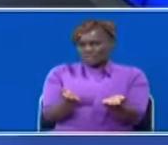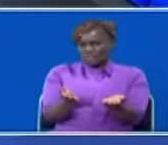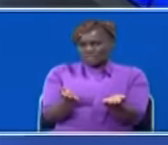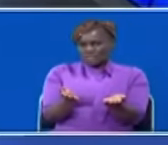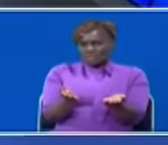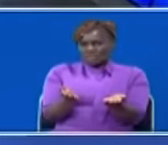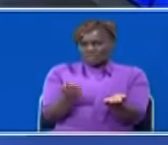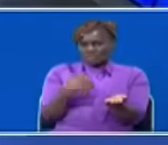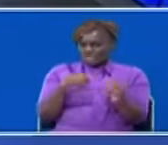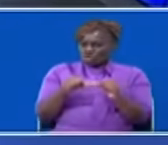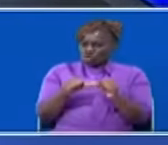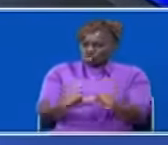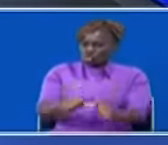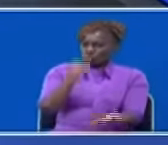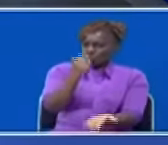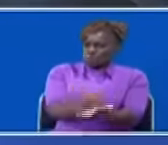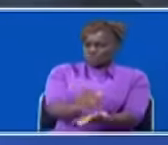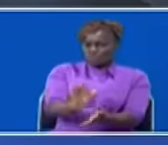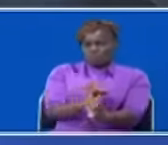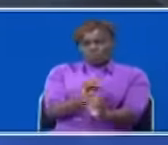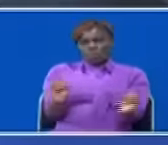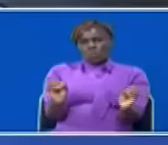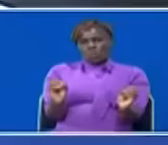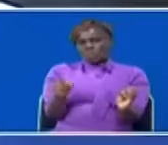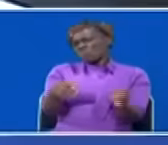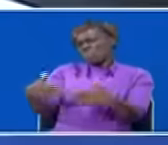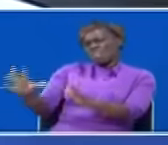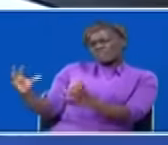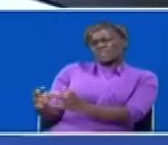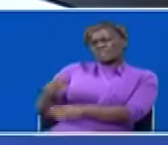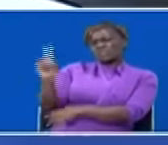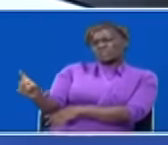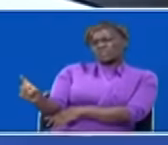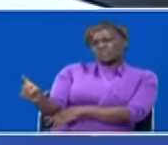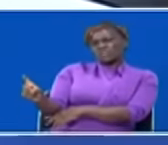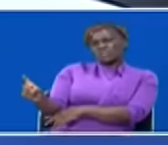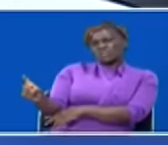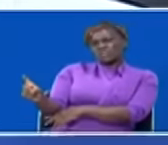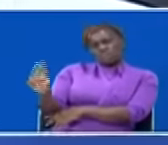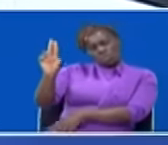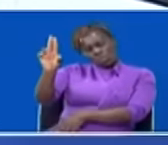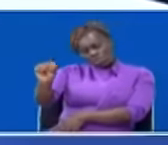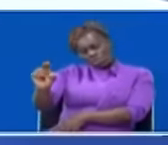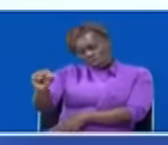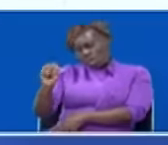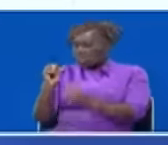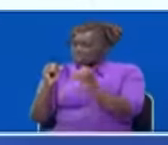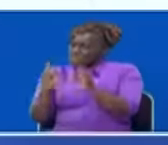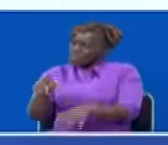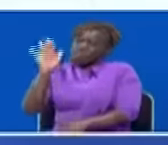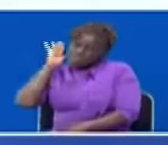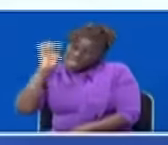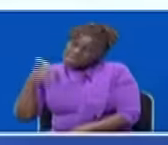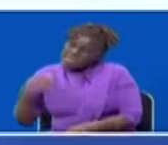I certainly would not continue to hold this position. Okay. Absolutely. Would you then leave the party? It does not mean, Yvonne, if you're listening to me.